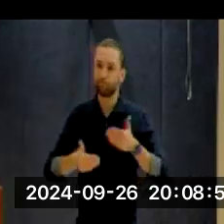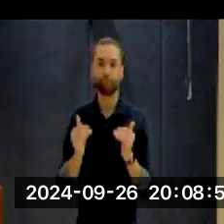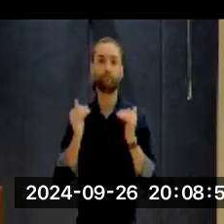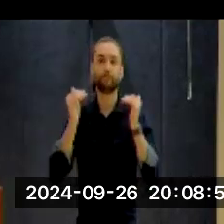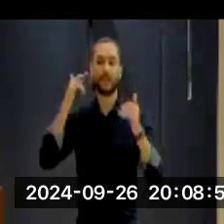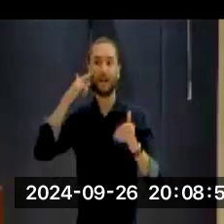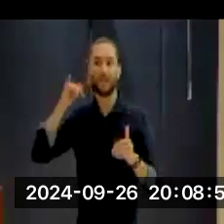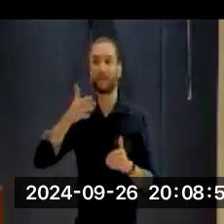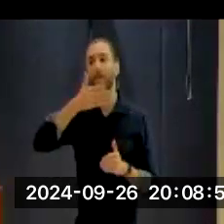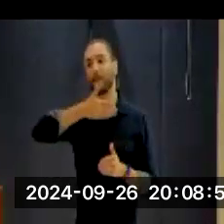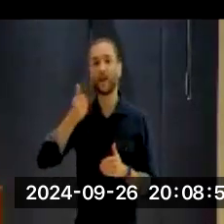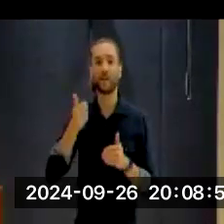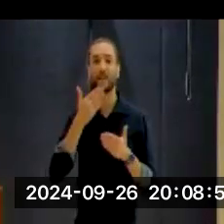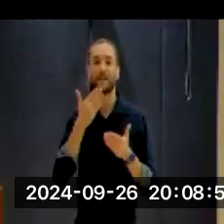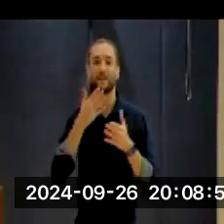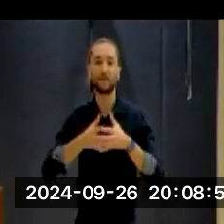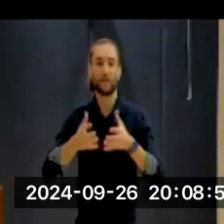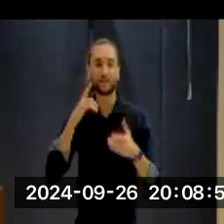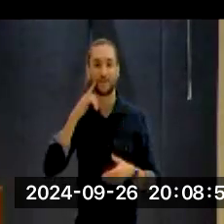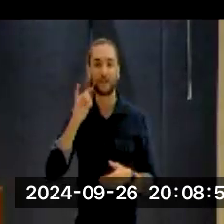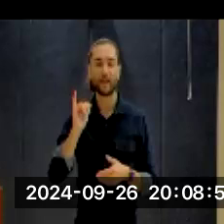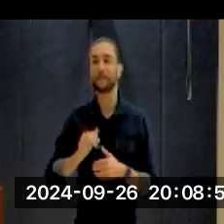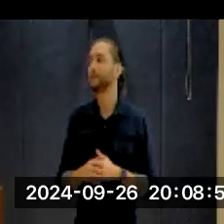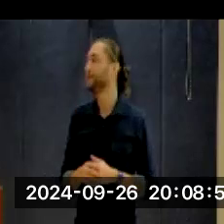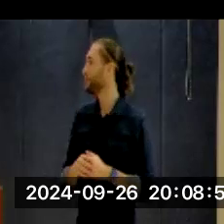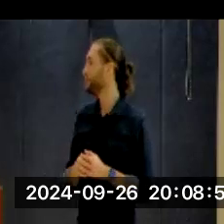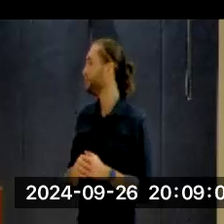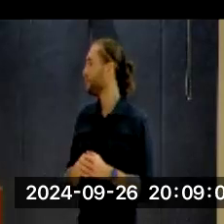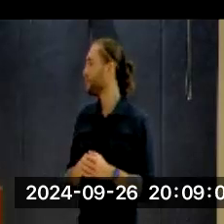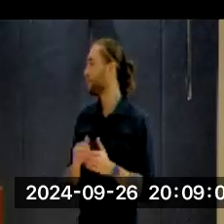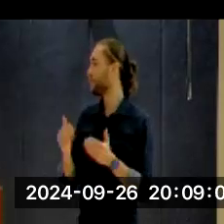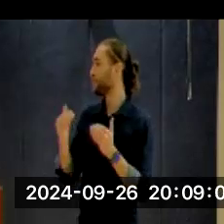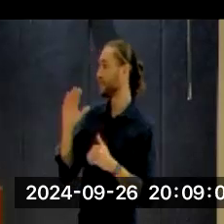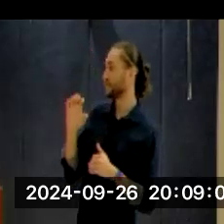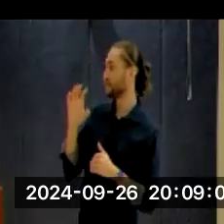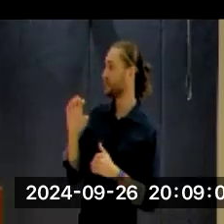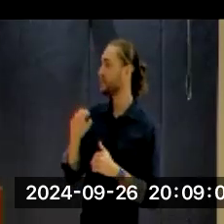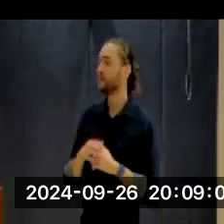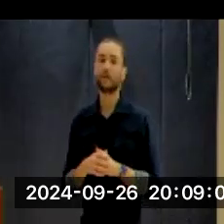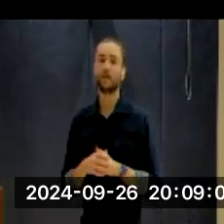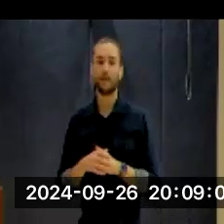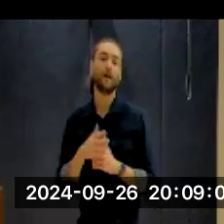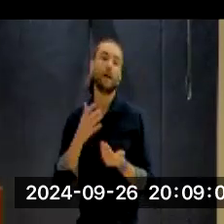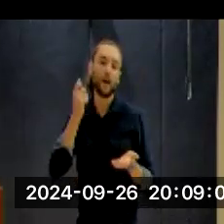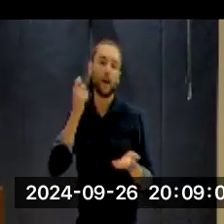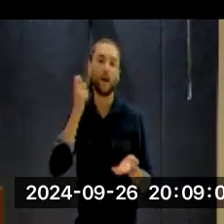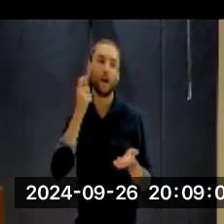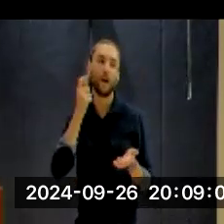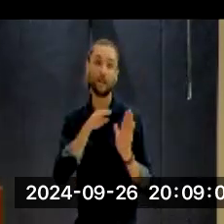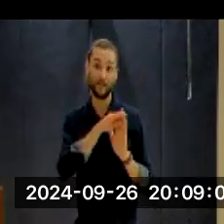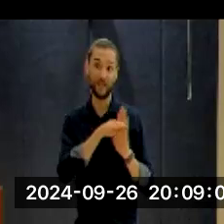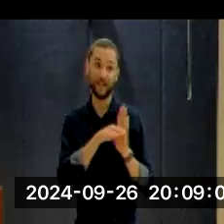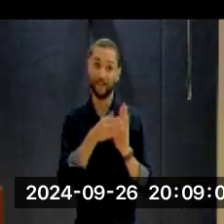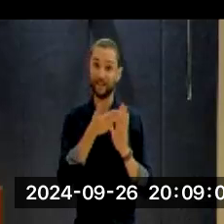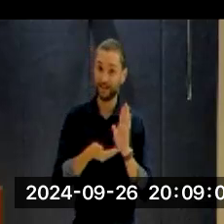So thank you guys so much for all of that. And just in following with our agenda, if there's